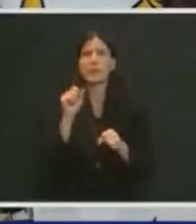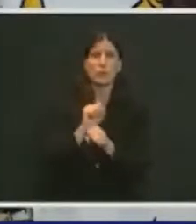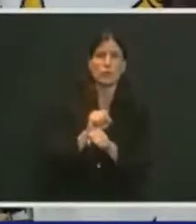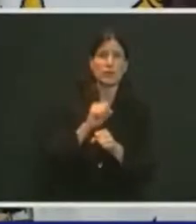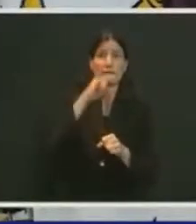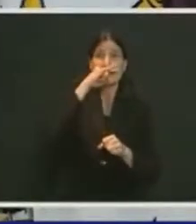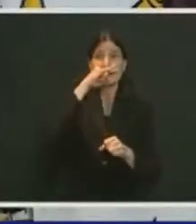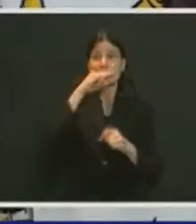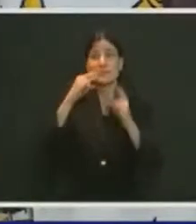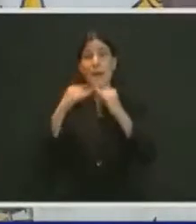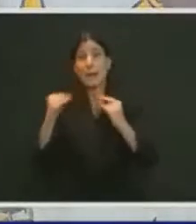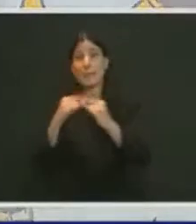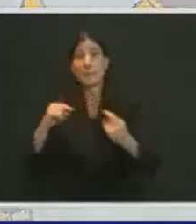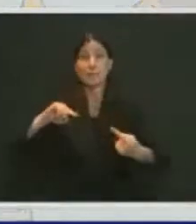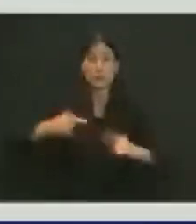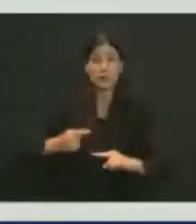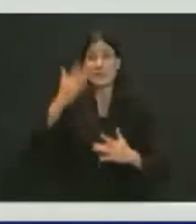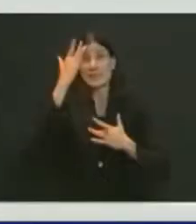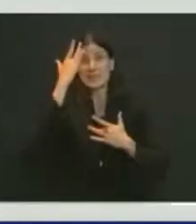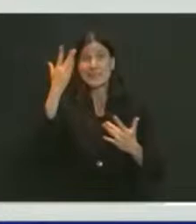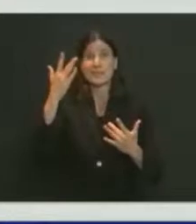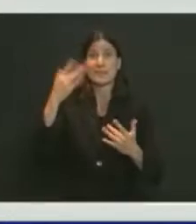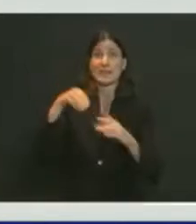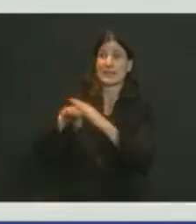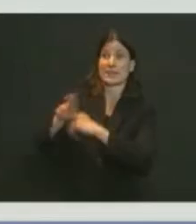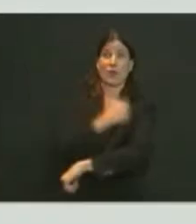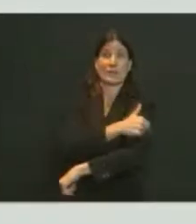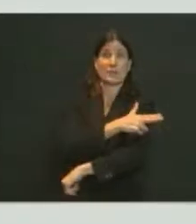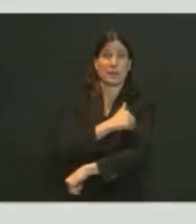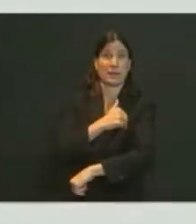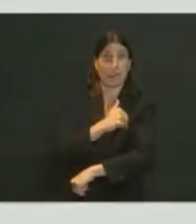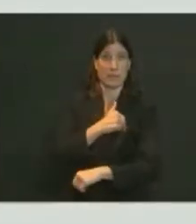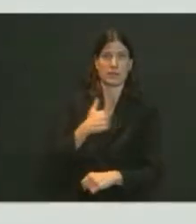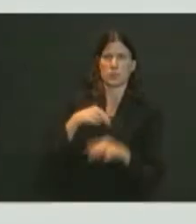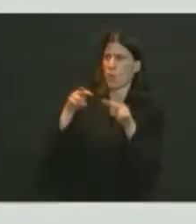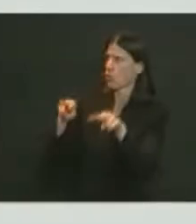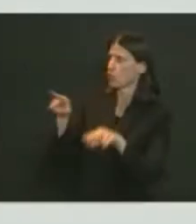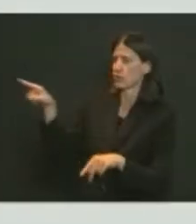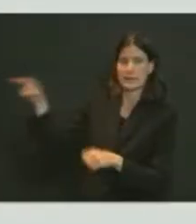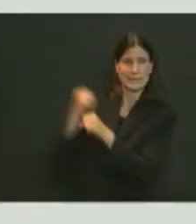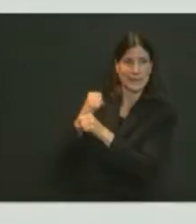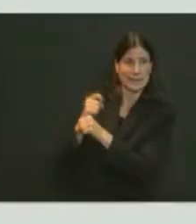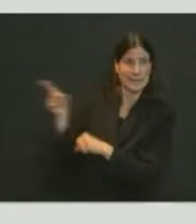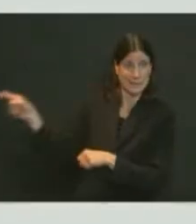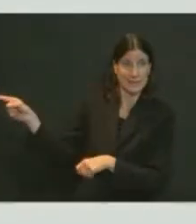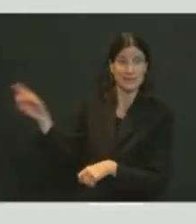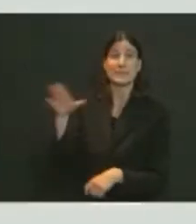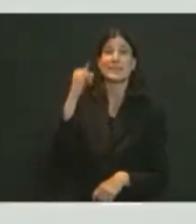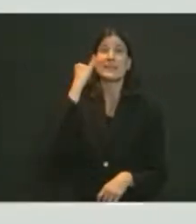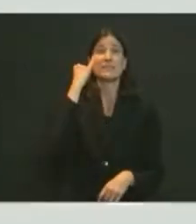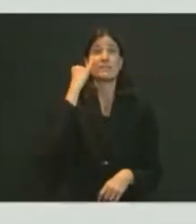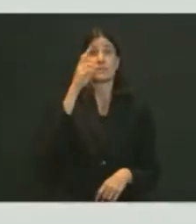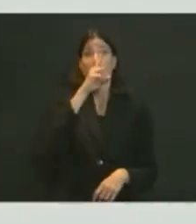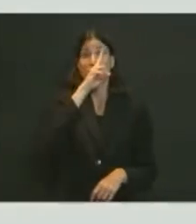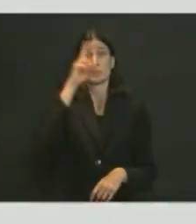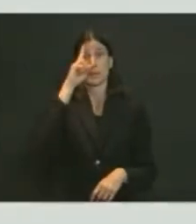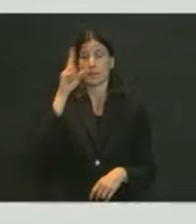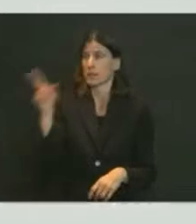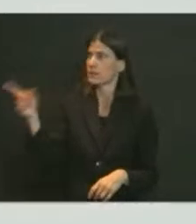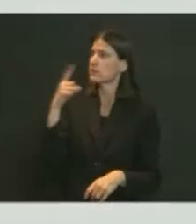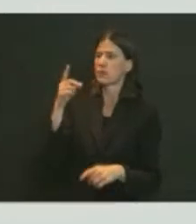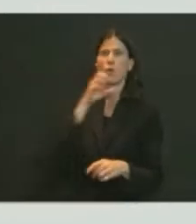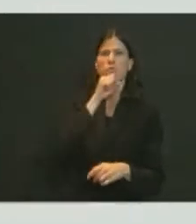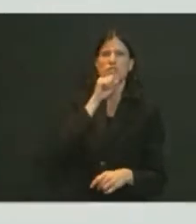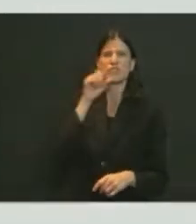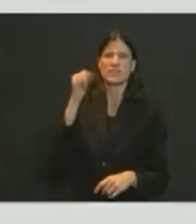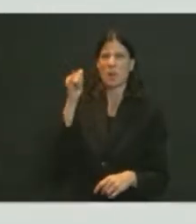month to see a doubling of hospitalizations, we feel confident that we're in a good place